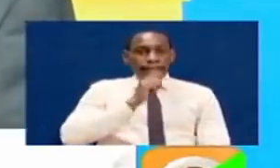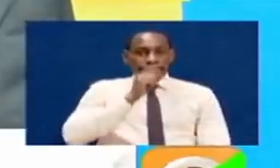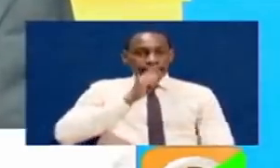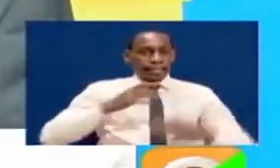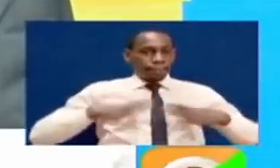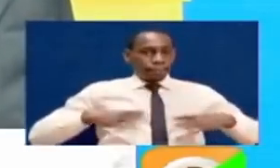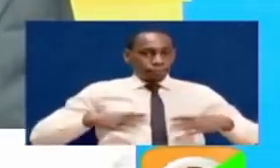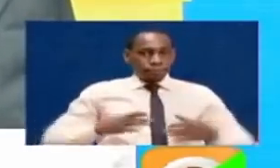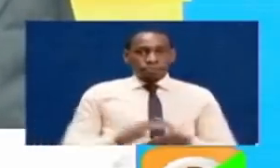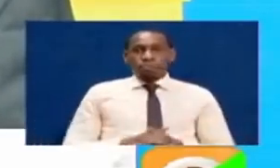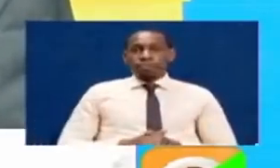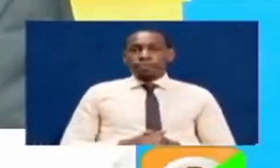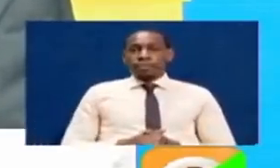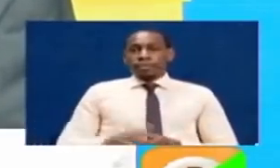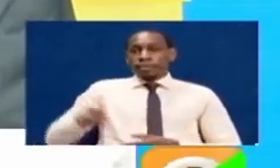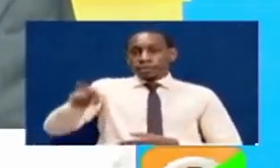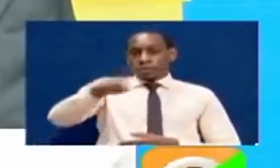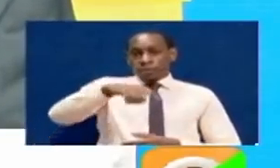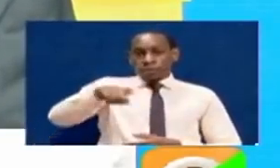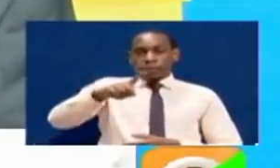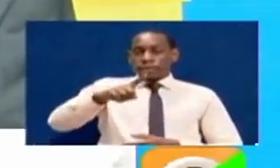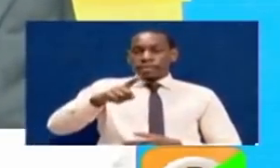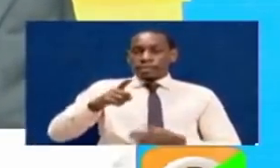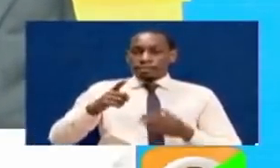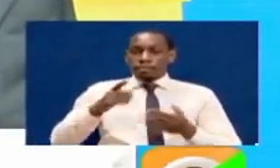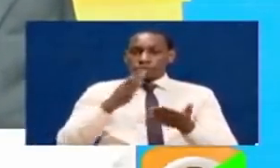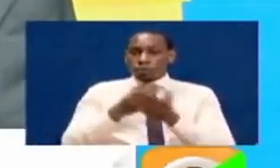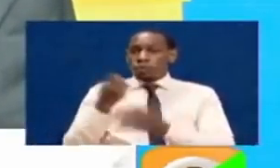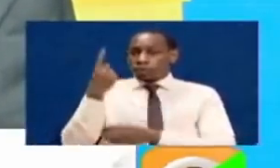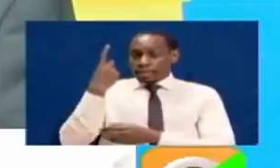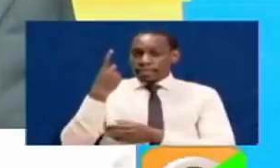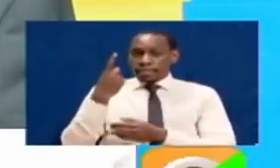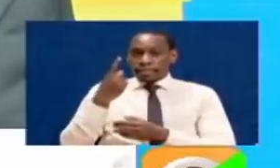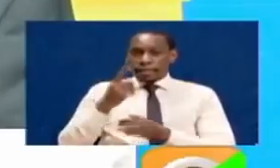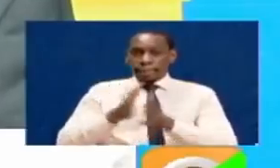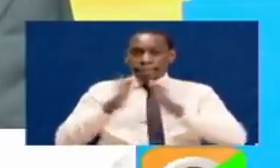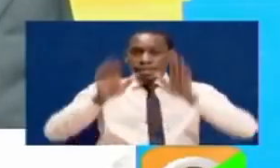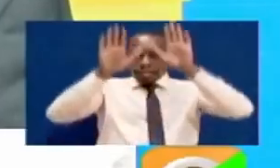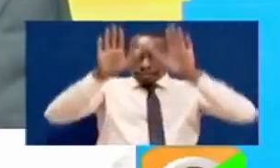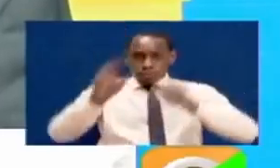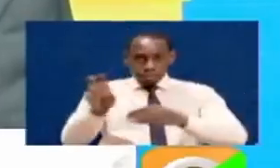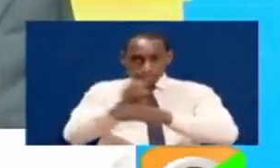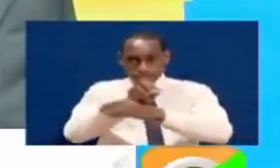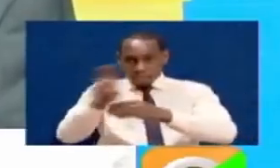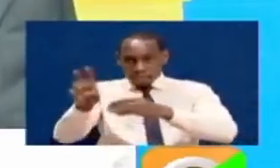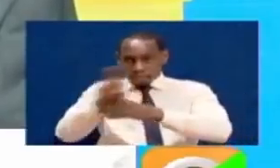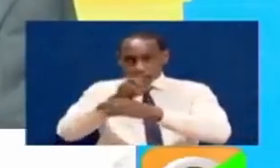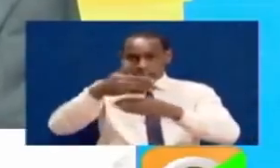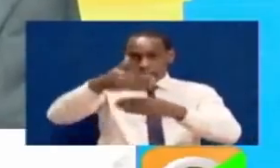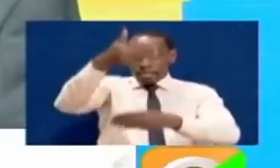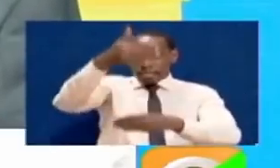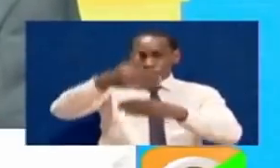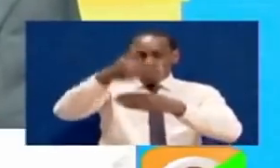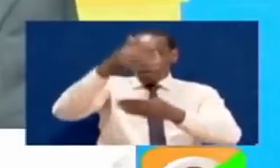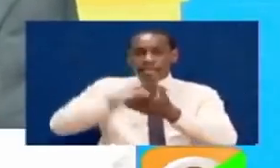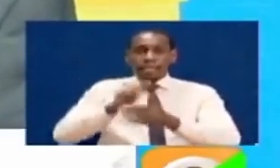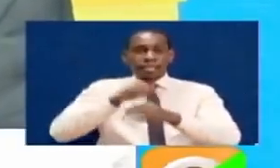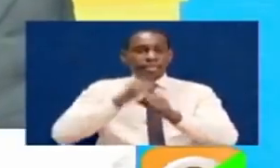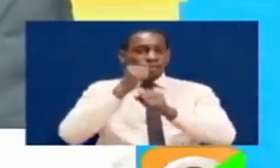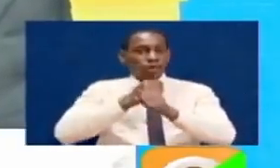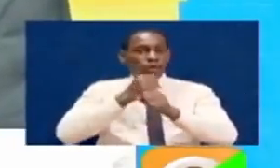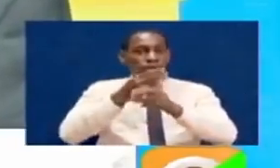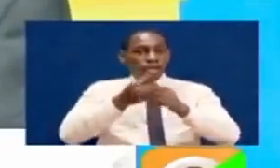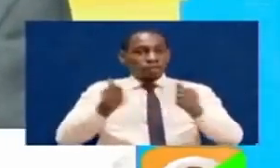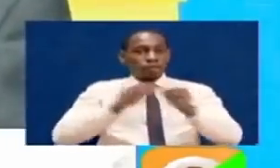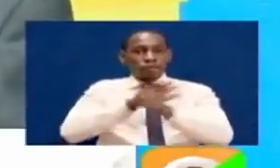Tanzanians. We appreciate the great importance of surveillance at our borders in this war against